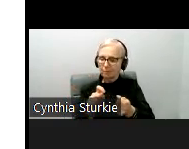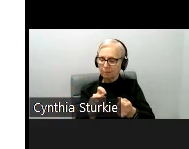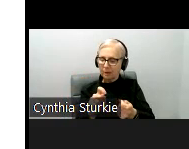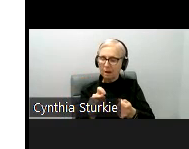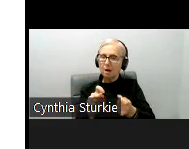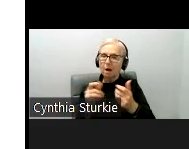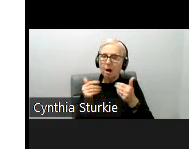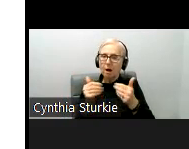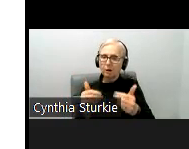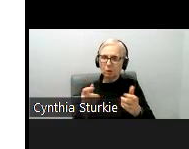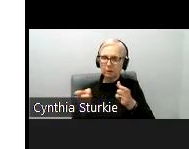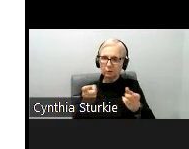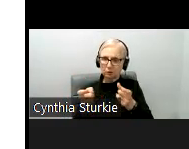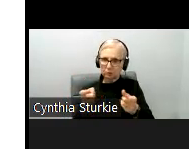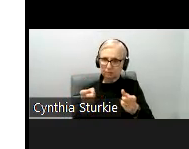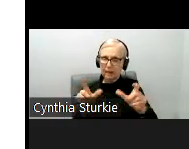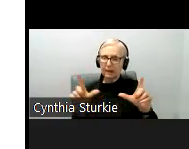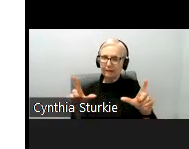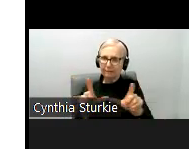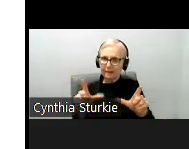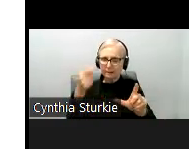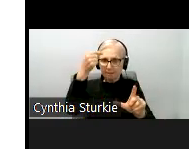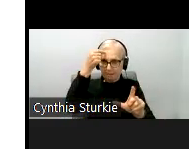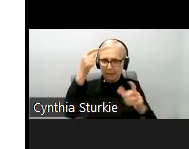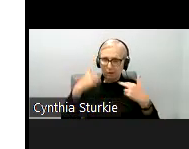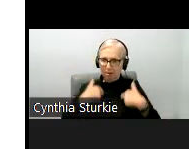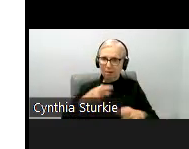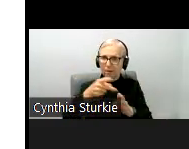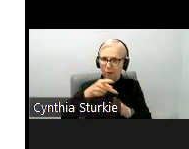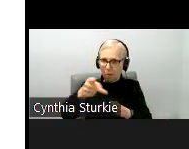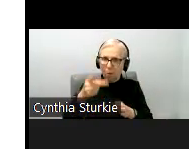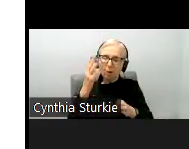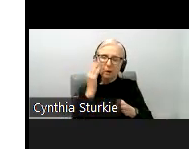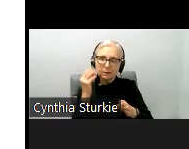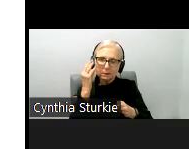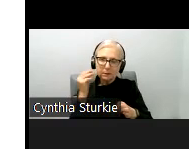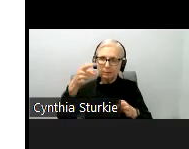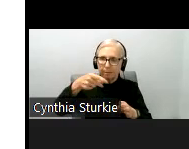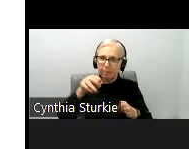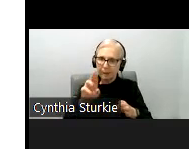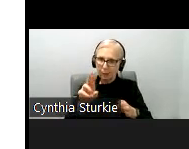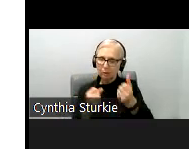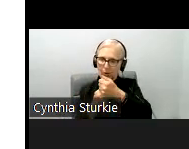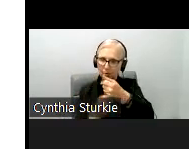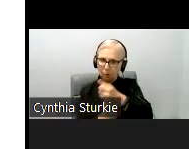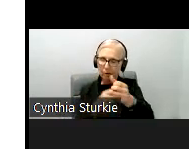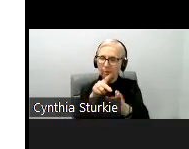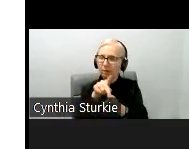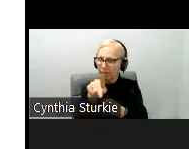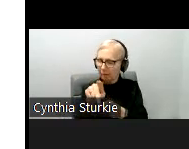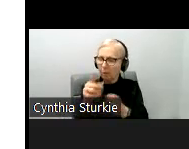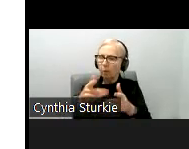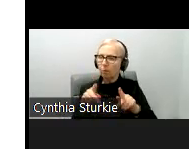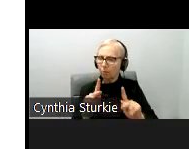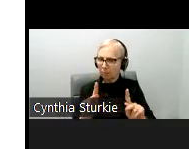ongoing supervision by either a licensed mental health professional or an experienced peer support professional. We wanted to allow